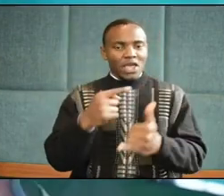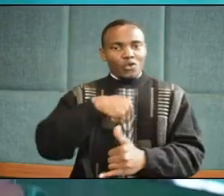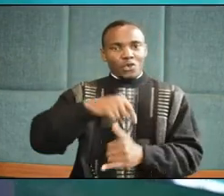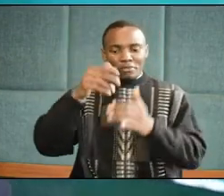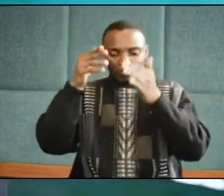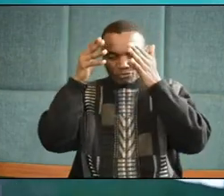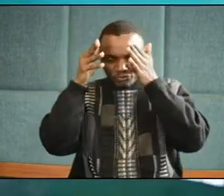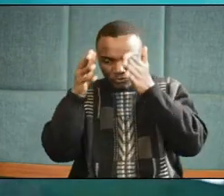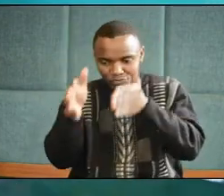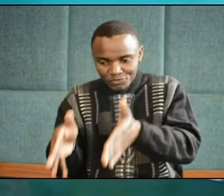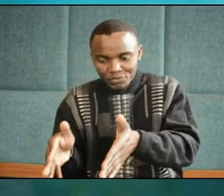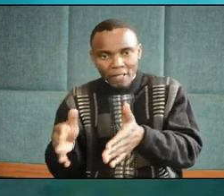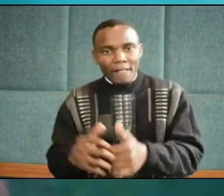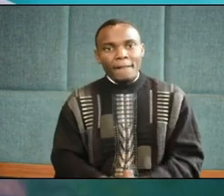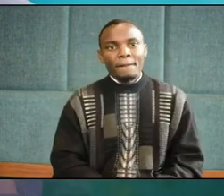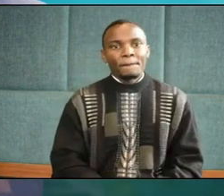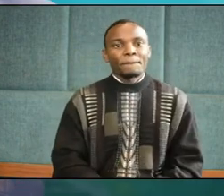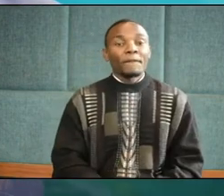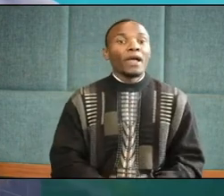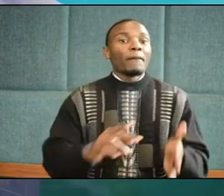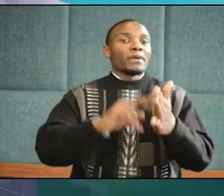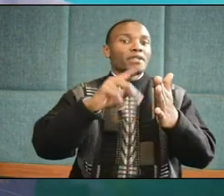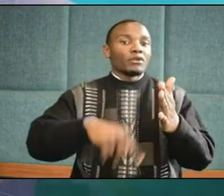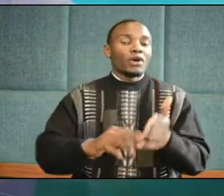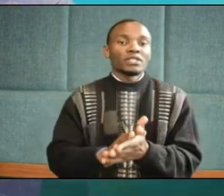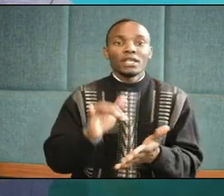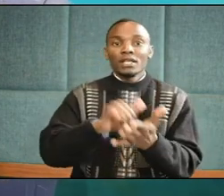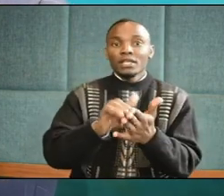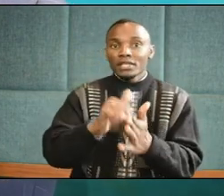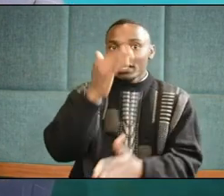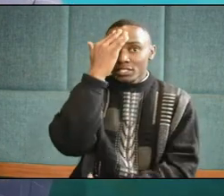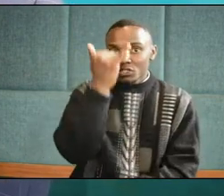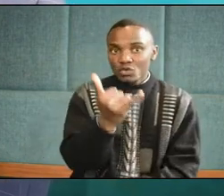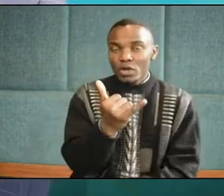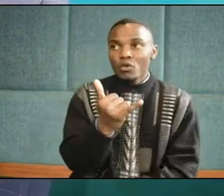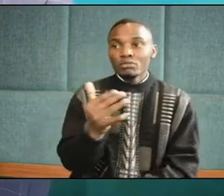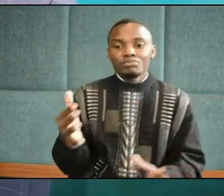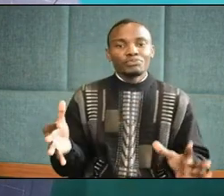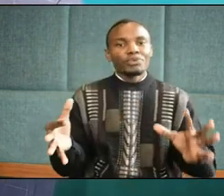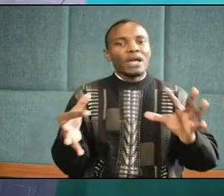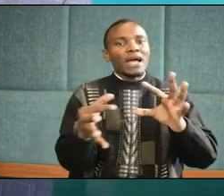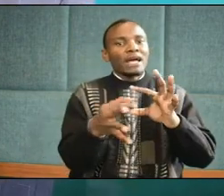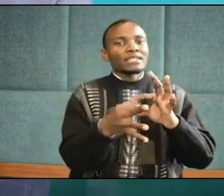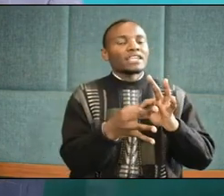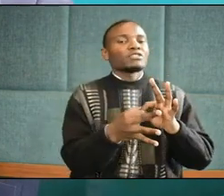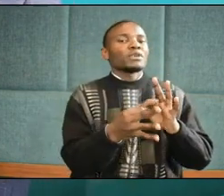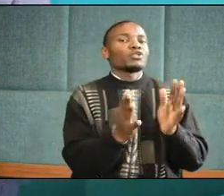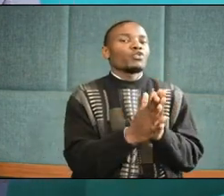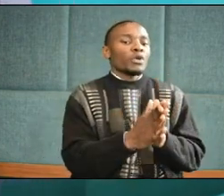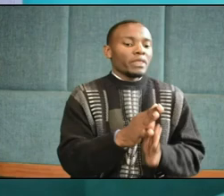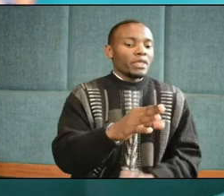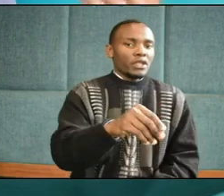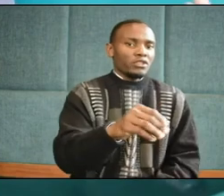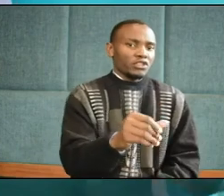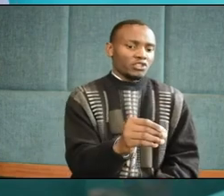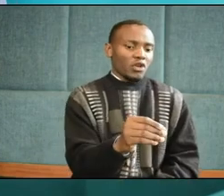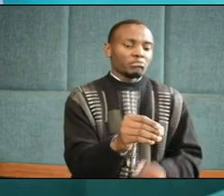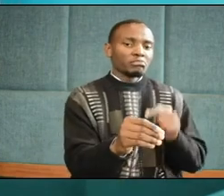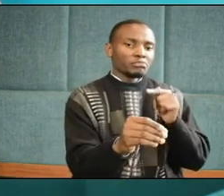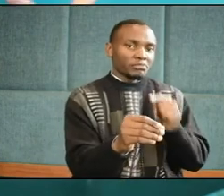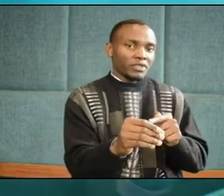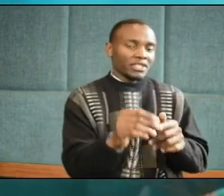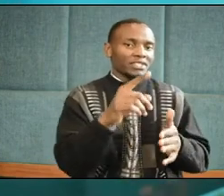thinking downward. And that is why the attachment to dust is